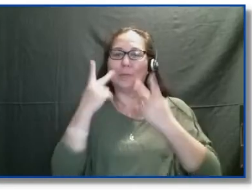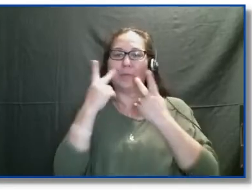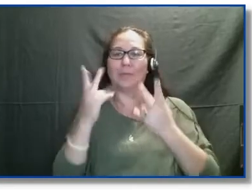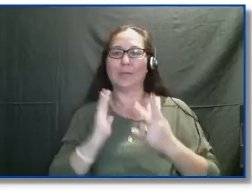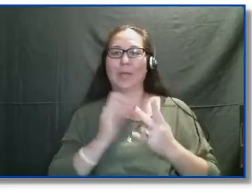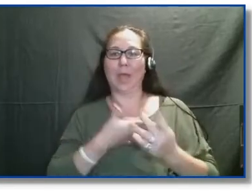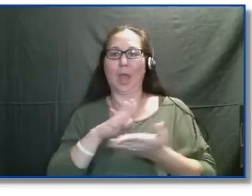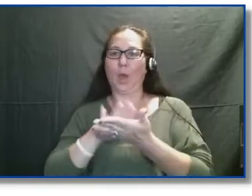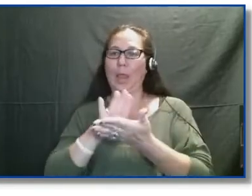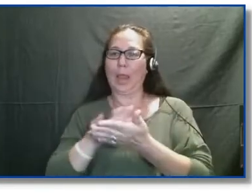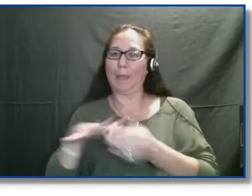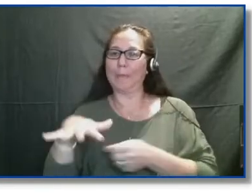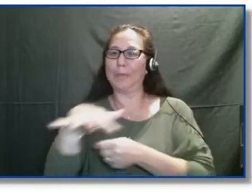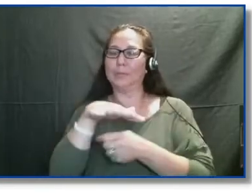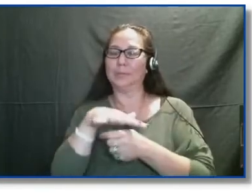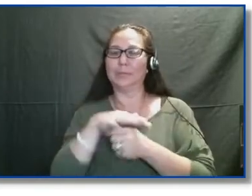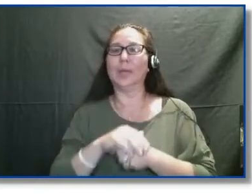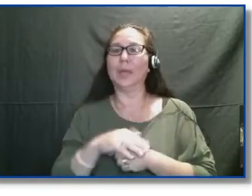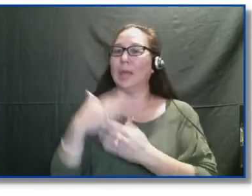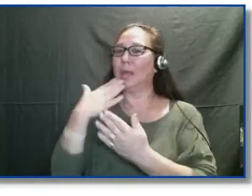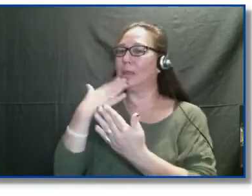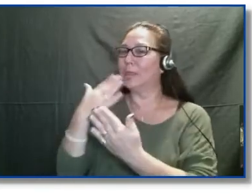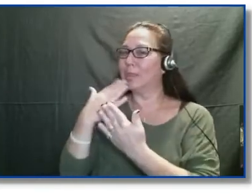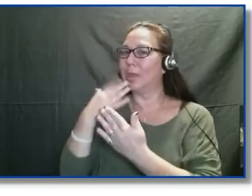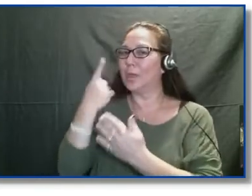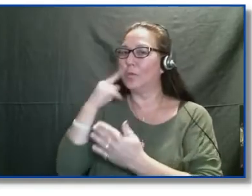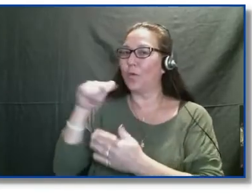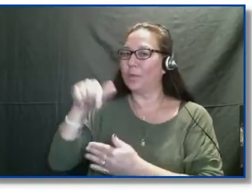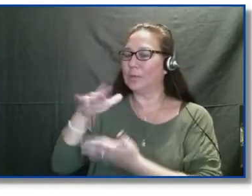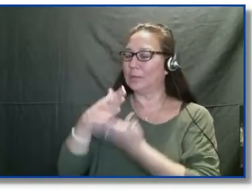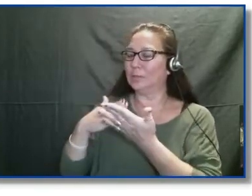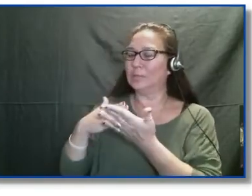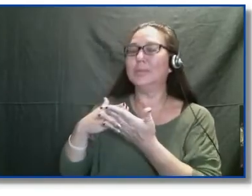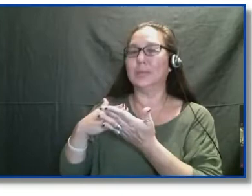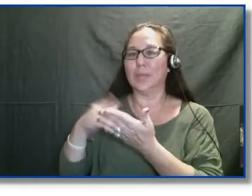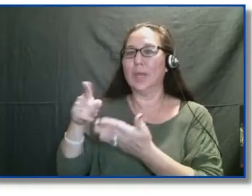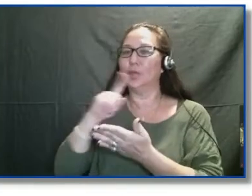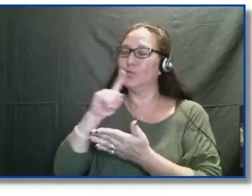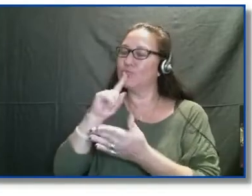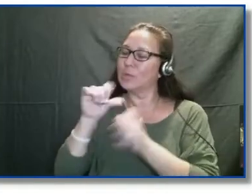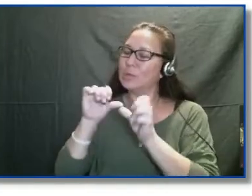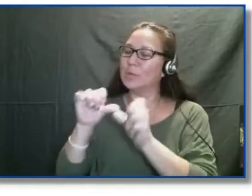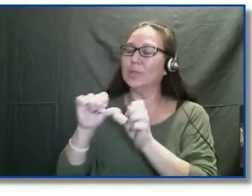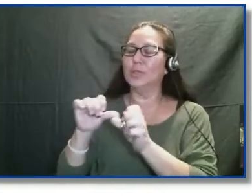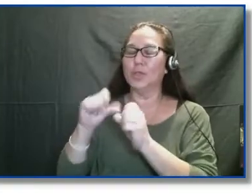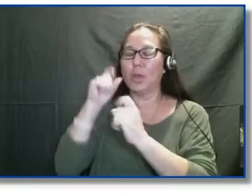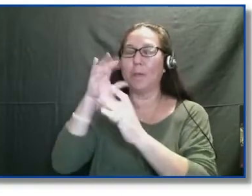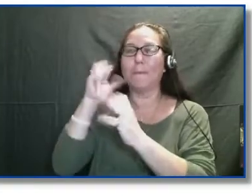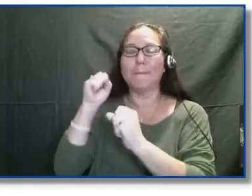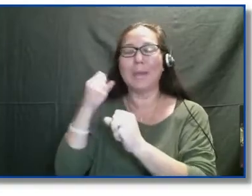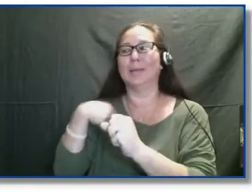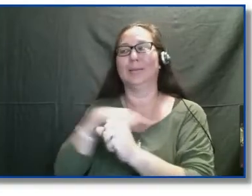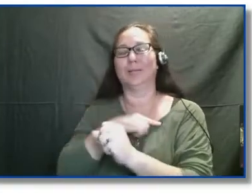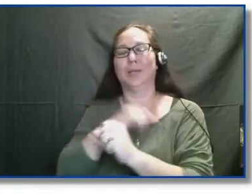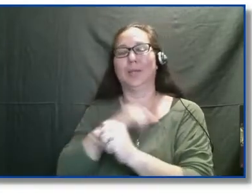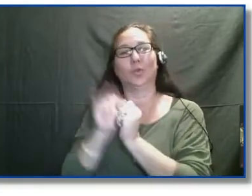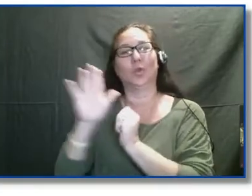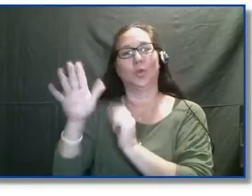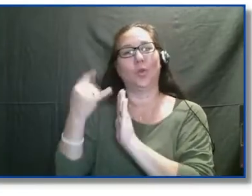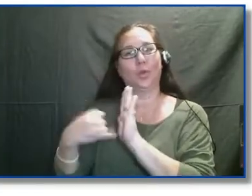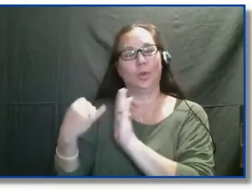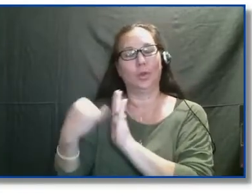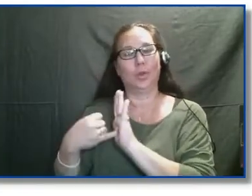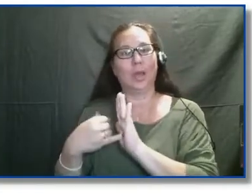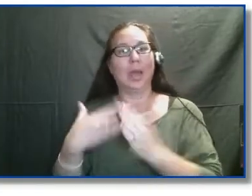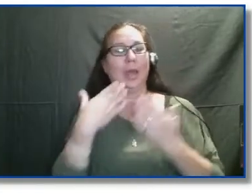Agnieszka, for this piece. And you continue to amaze all of us through your art. I also want to thank Sam